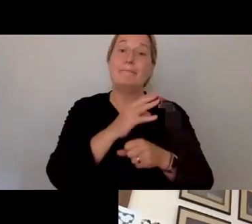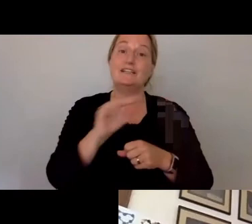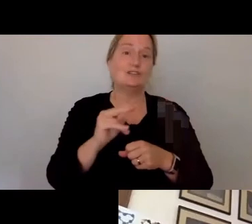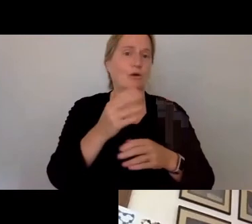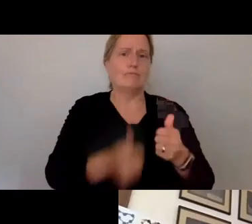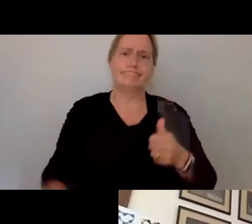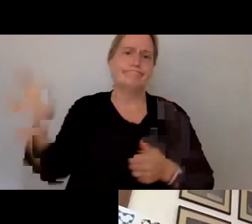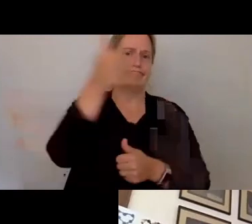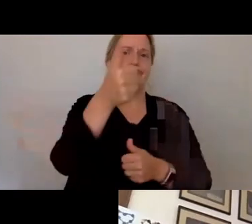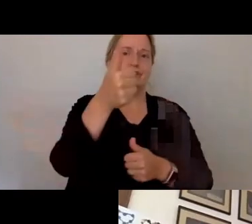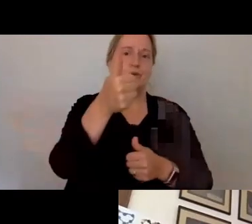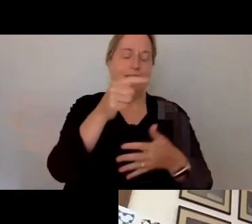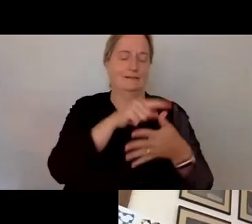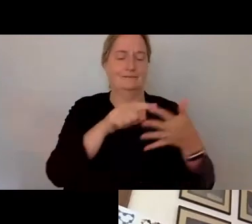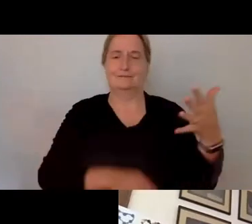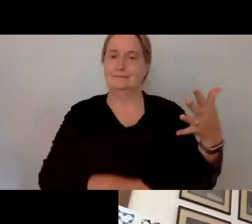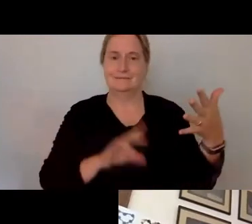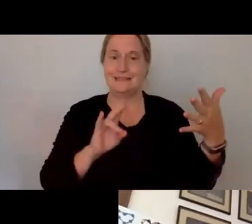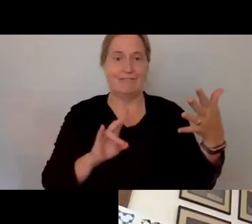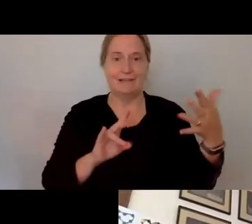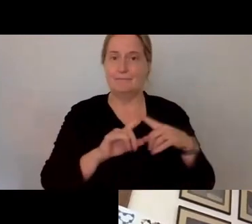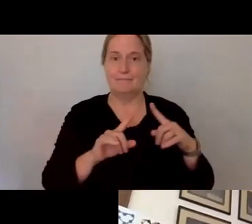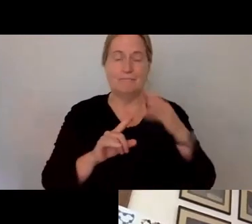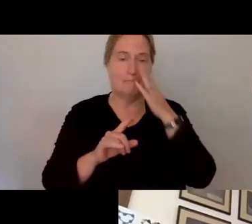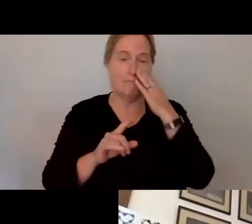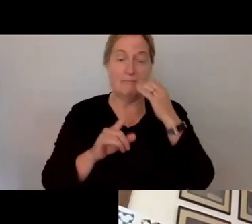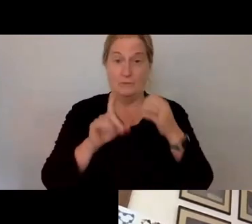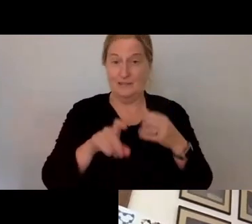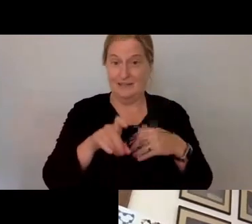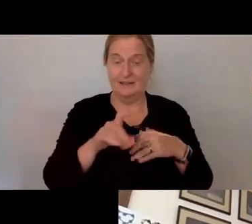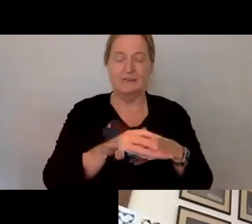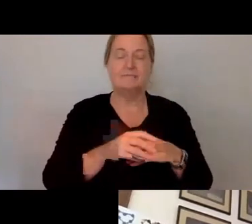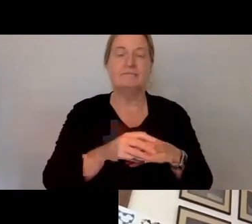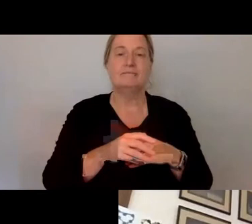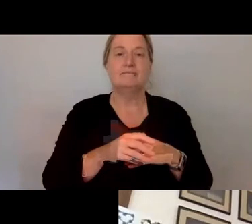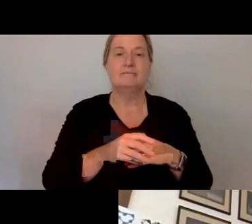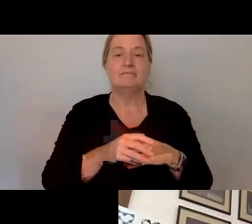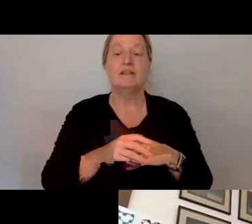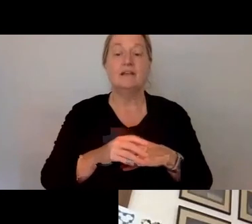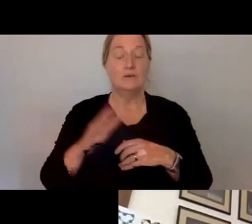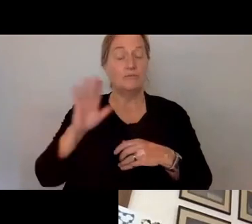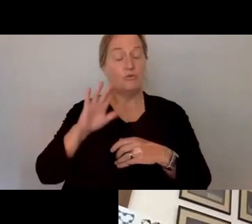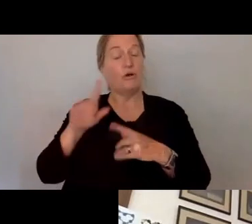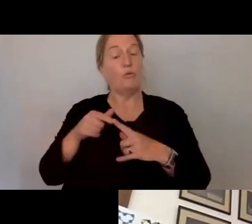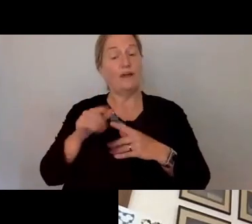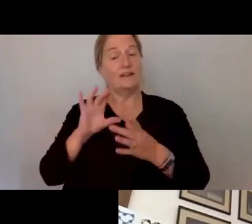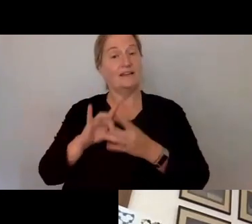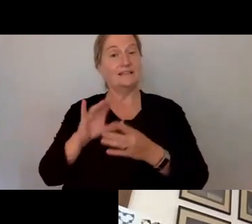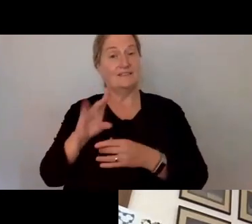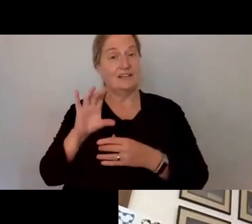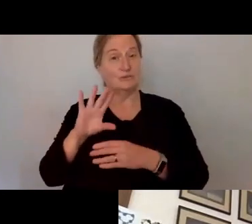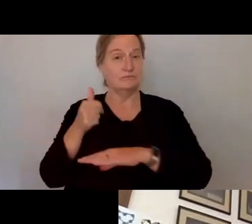recognized. And the way the program was established under the administrations, when it became an executive order,